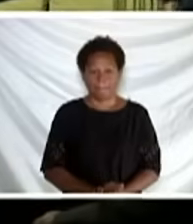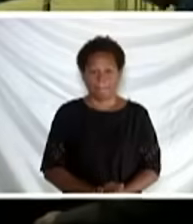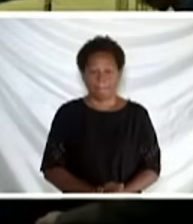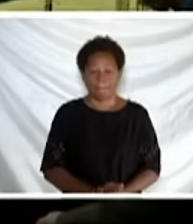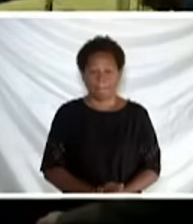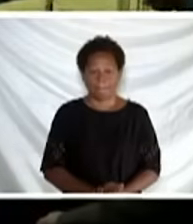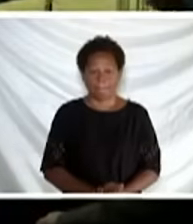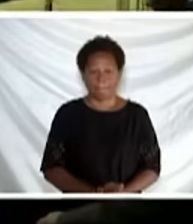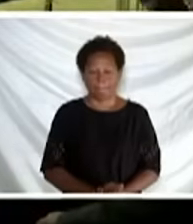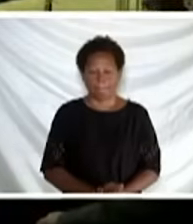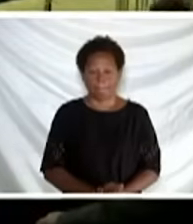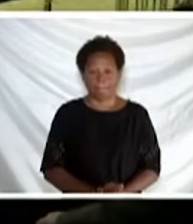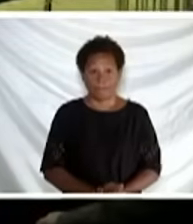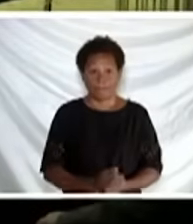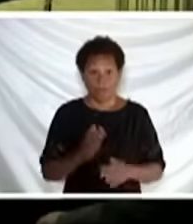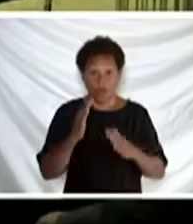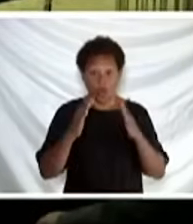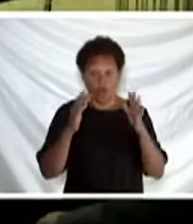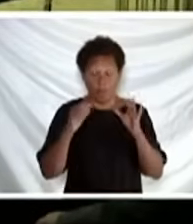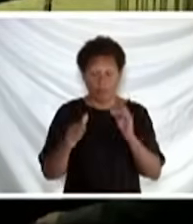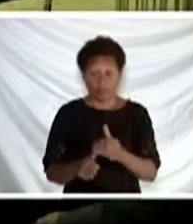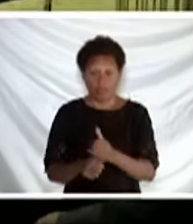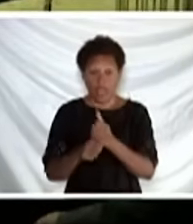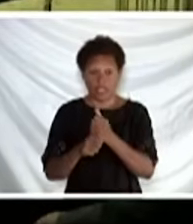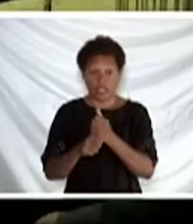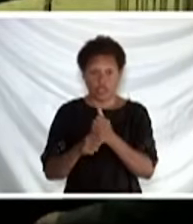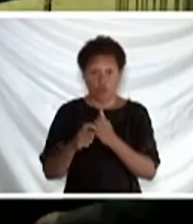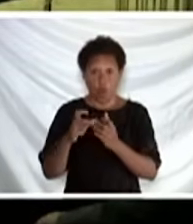Commander, Deputy Commander,